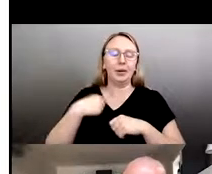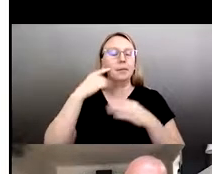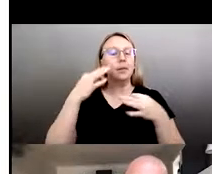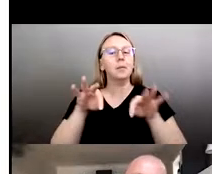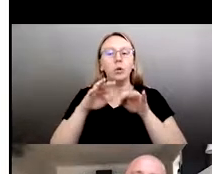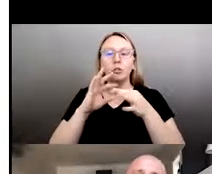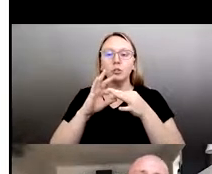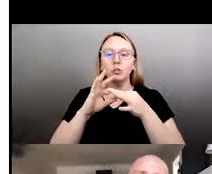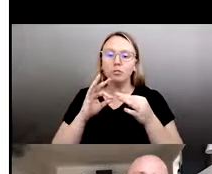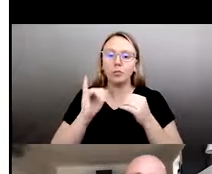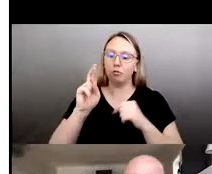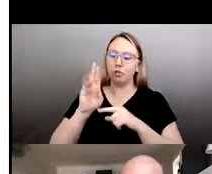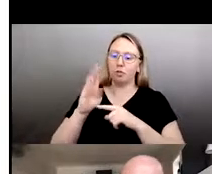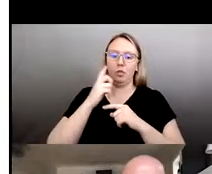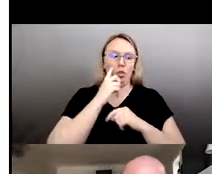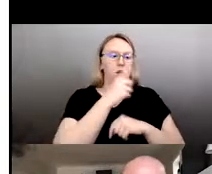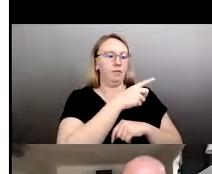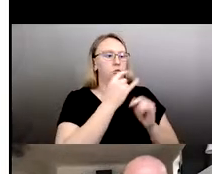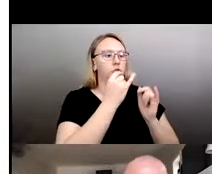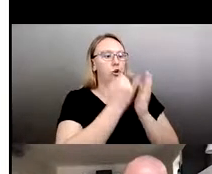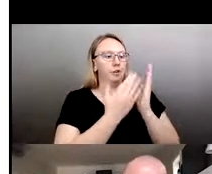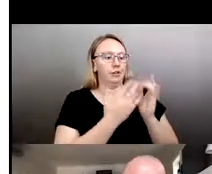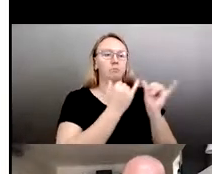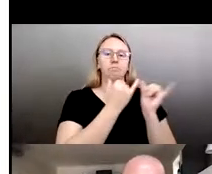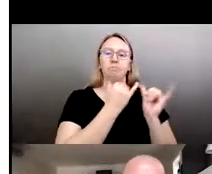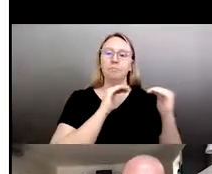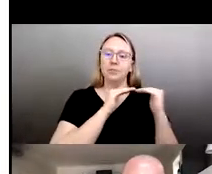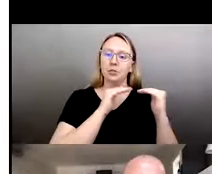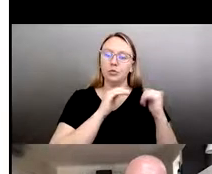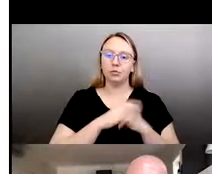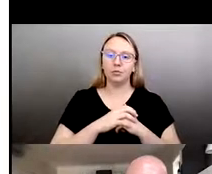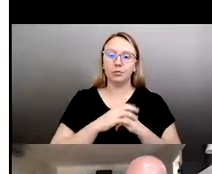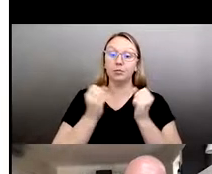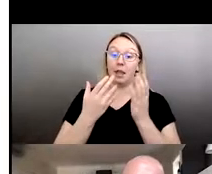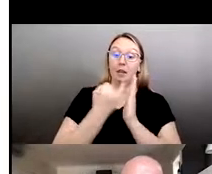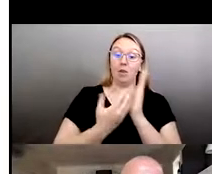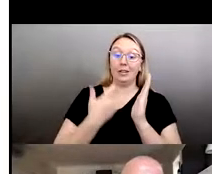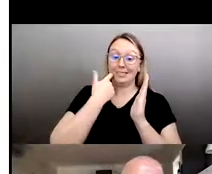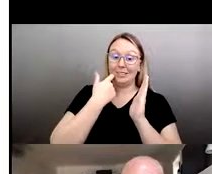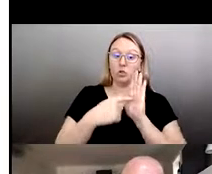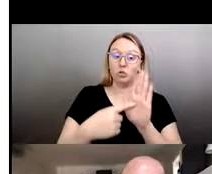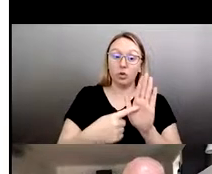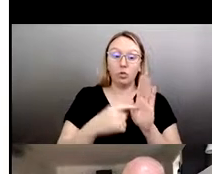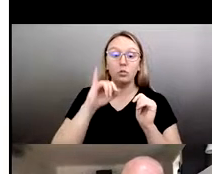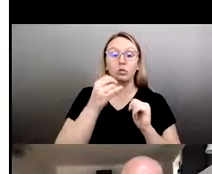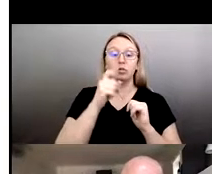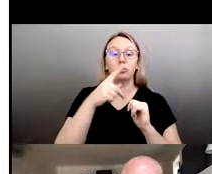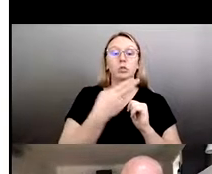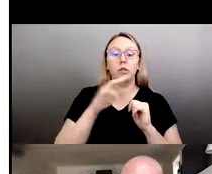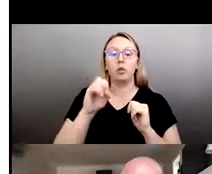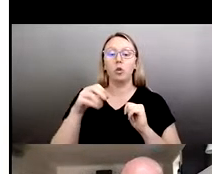that Roger really thought of these artists as his peers. And so many of the artists that I've just shown, Joseph Joachim Lee